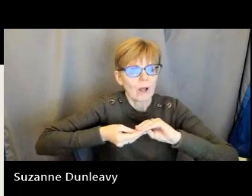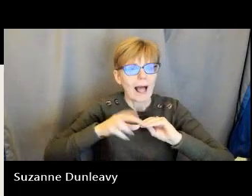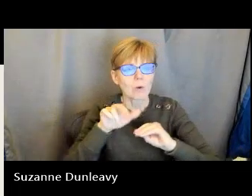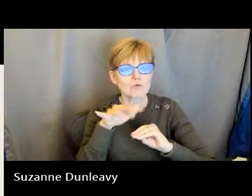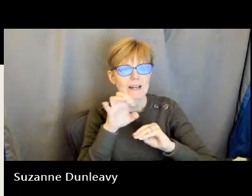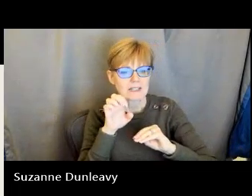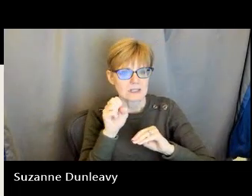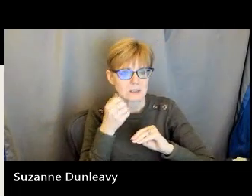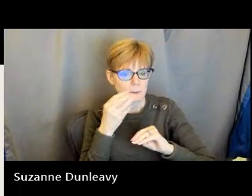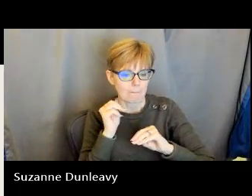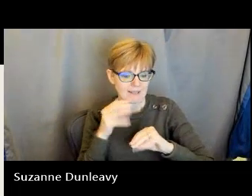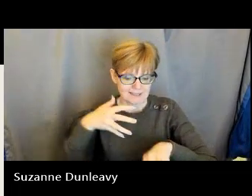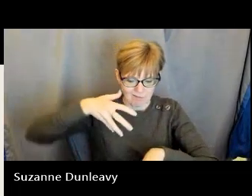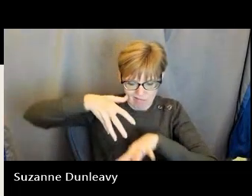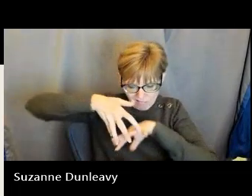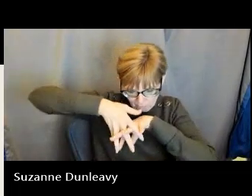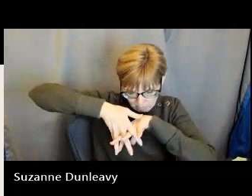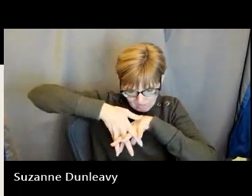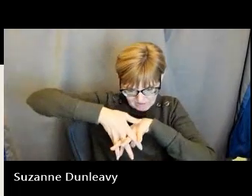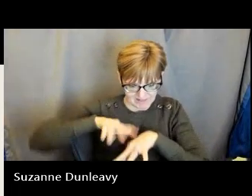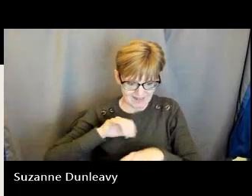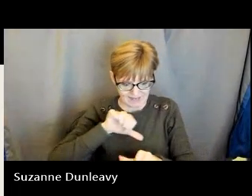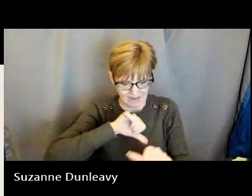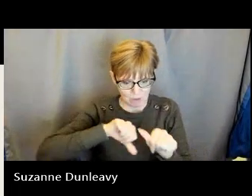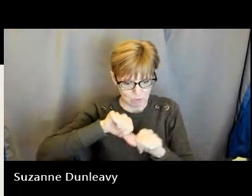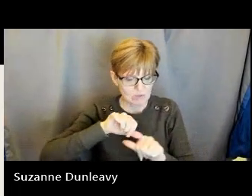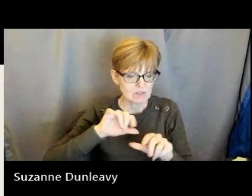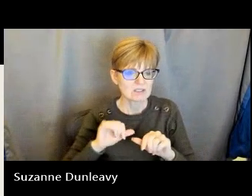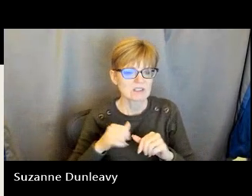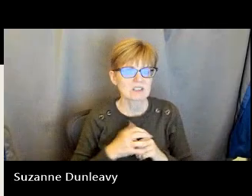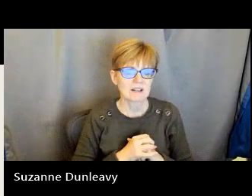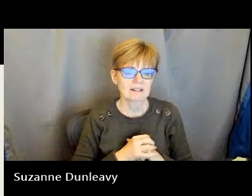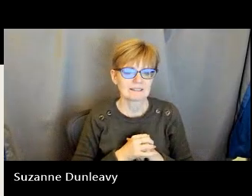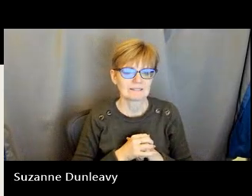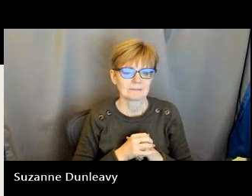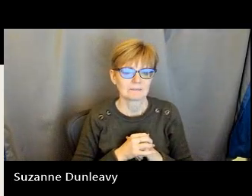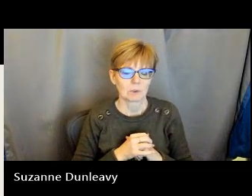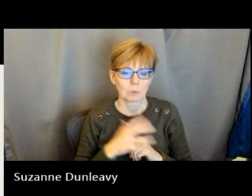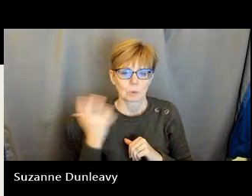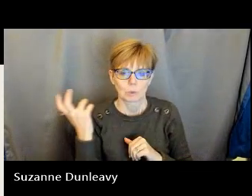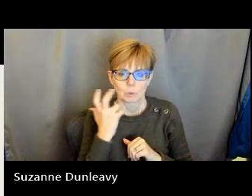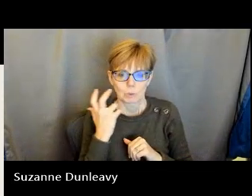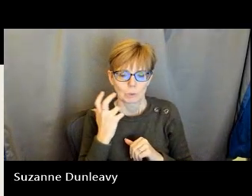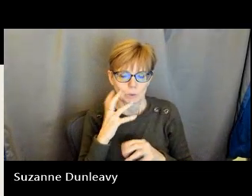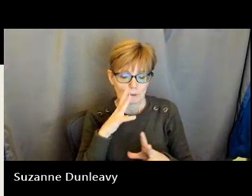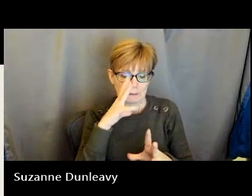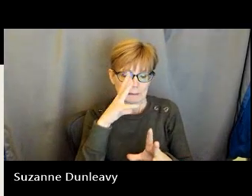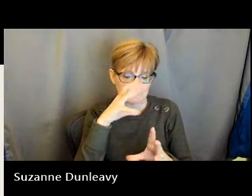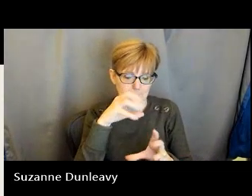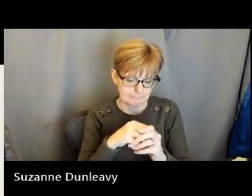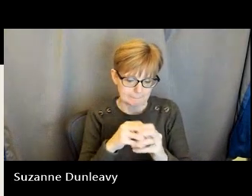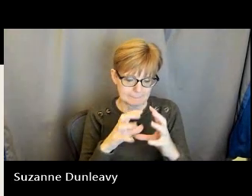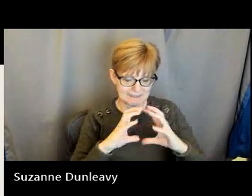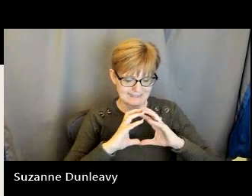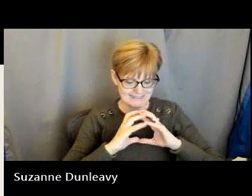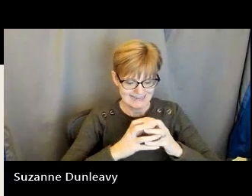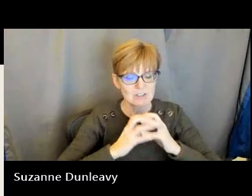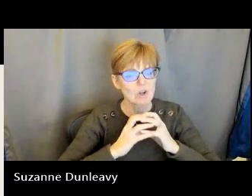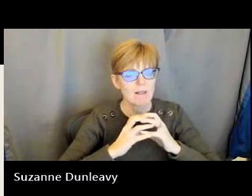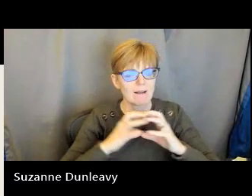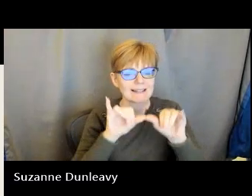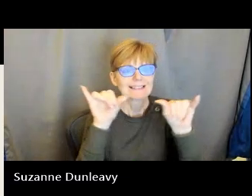in institutions, policies, and in our collective norms. It captures this broad, interlocking system that